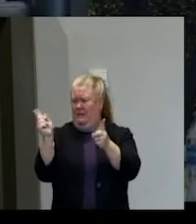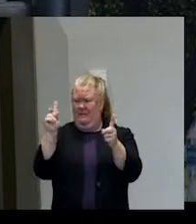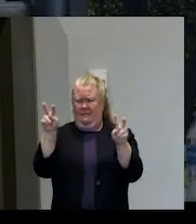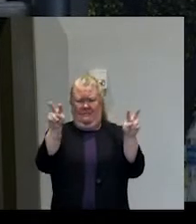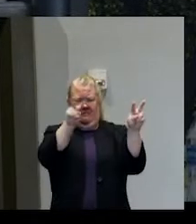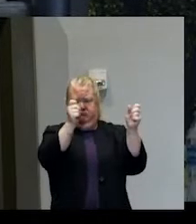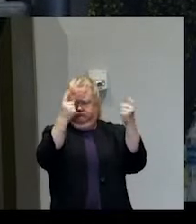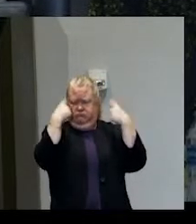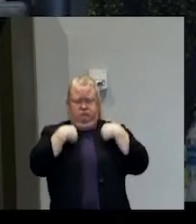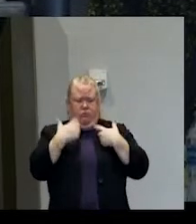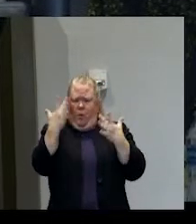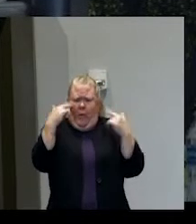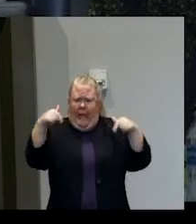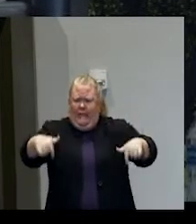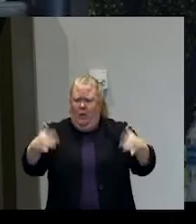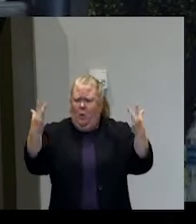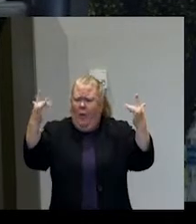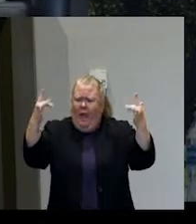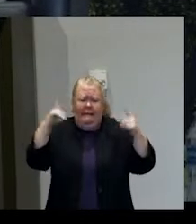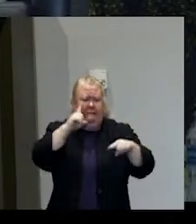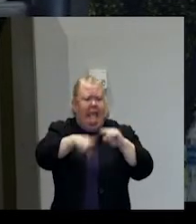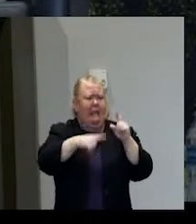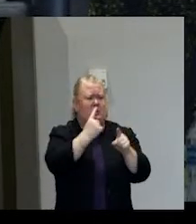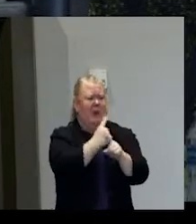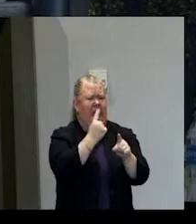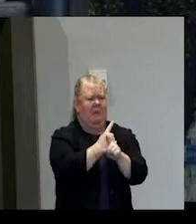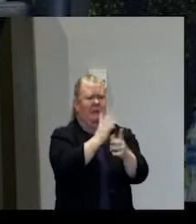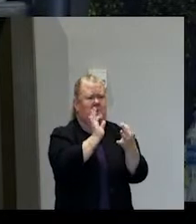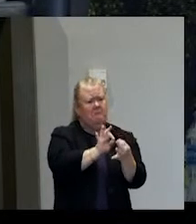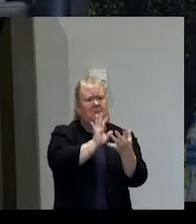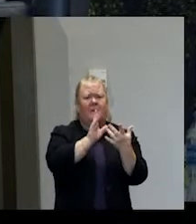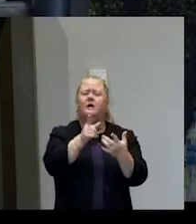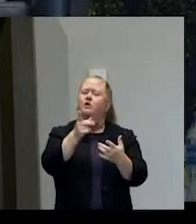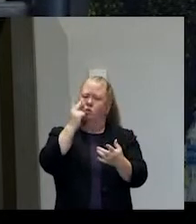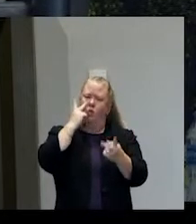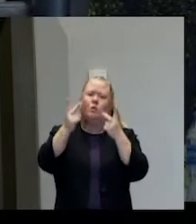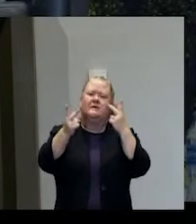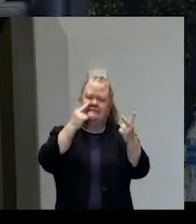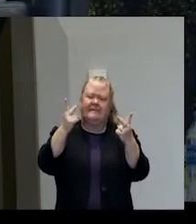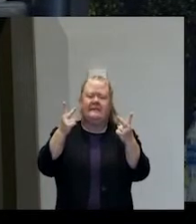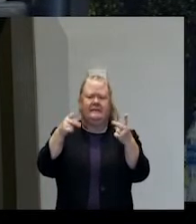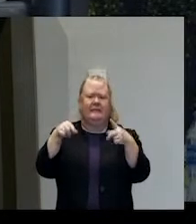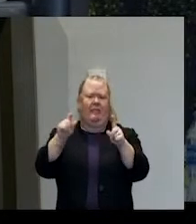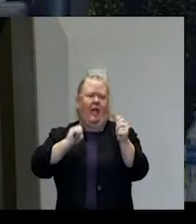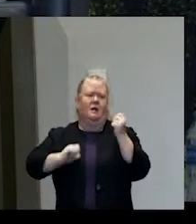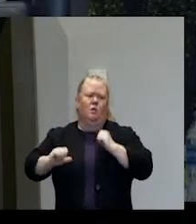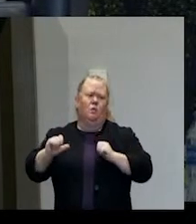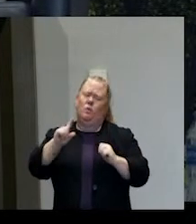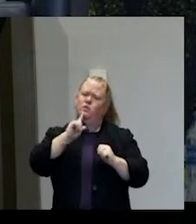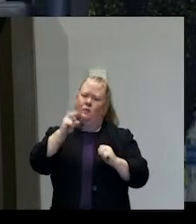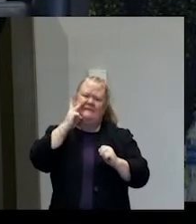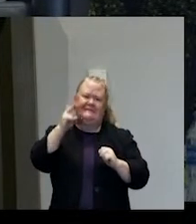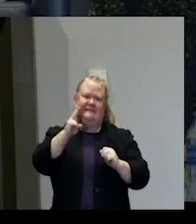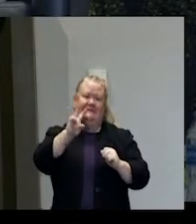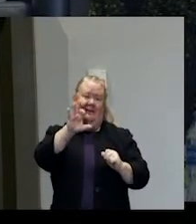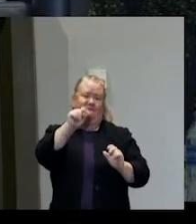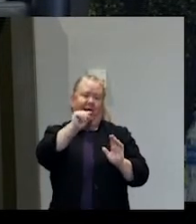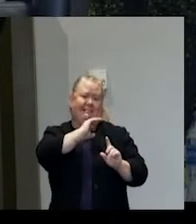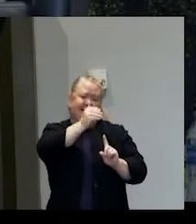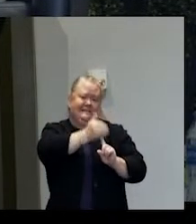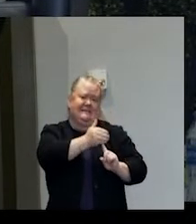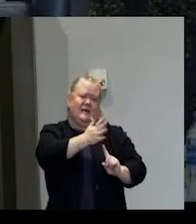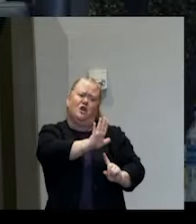here? I can't do it right. And you get to see a lot of that grief, portrayed in Violet's